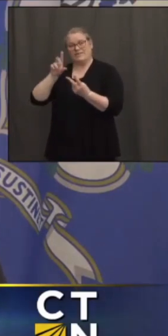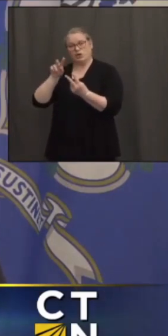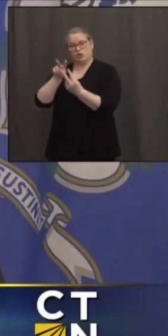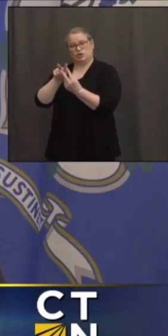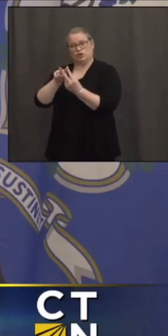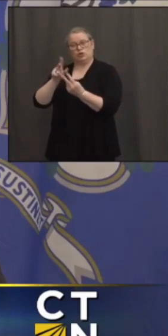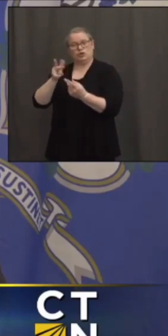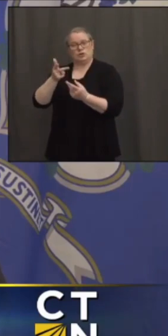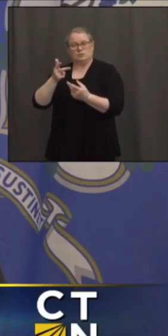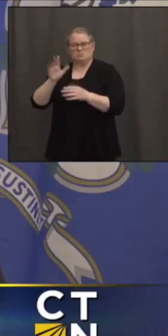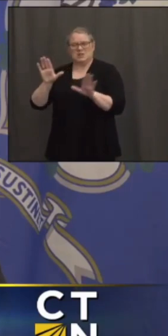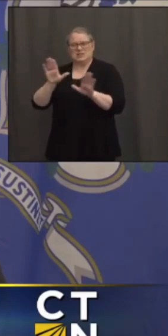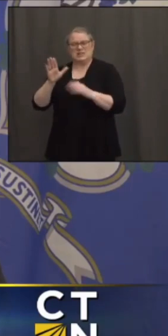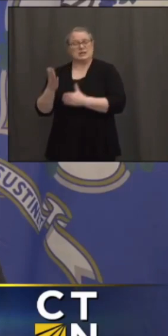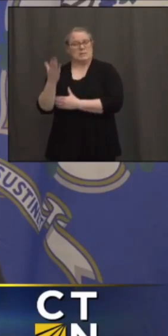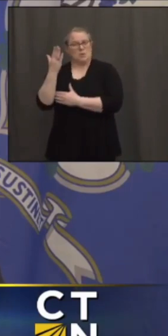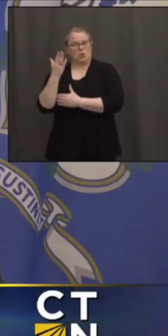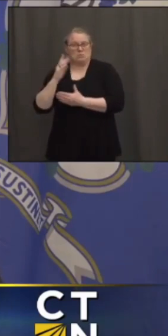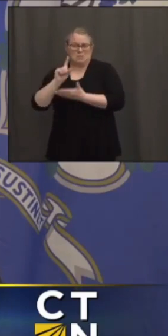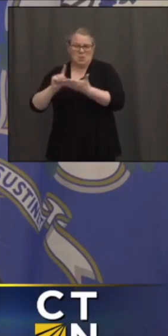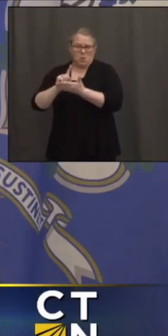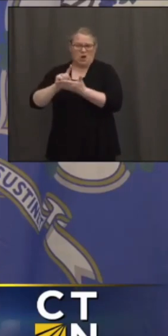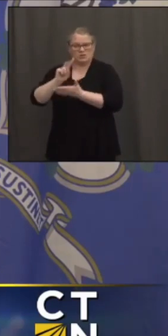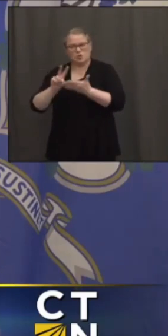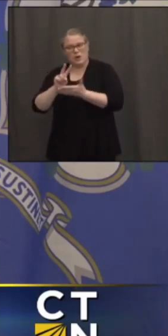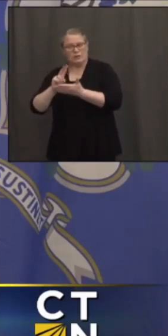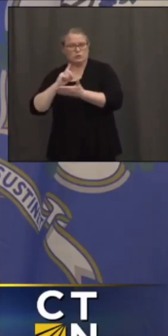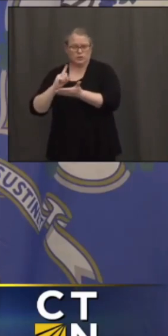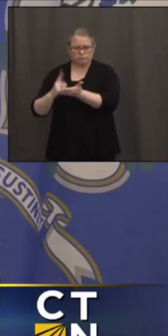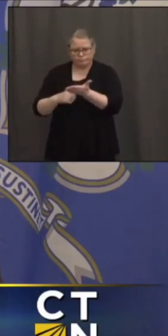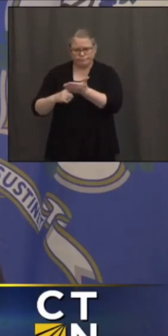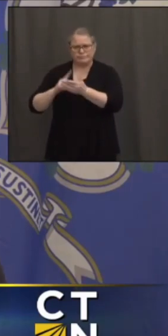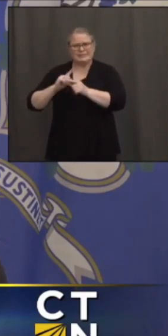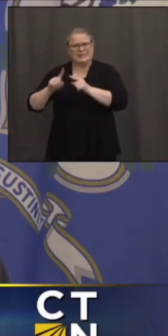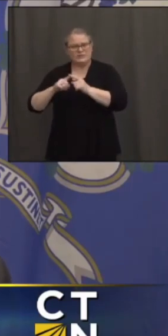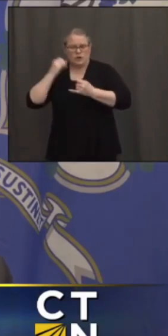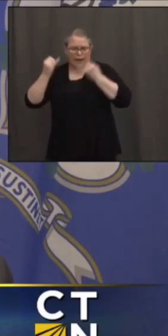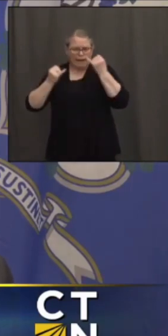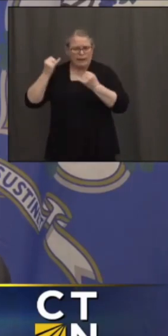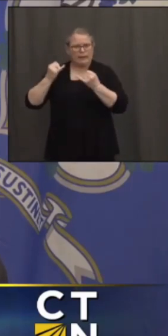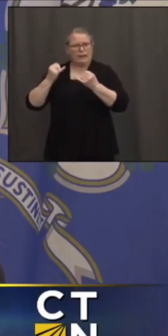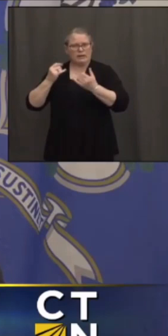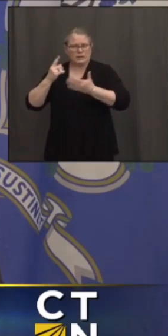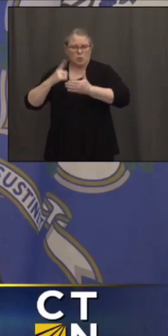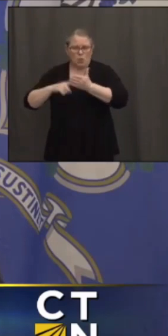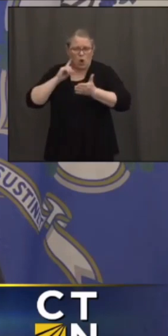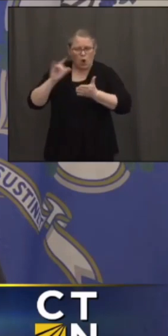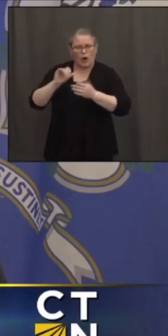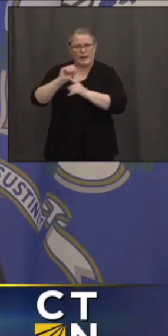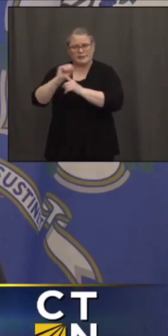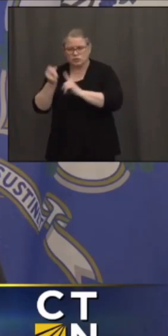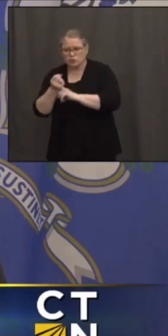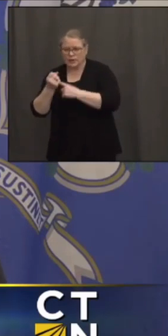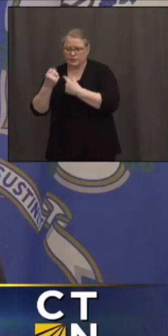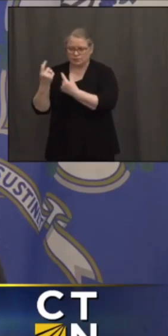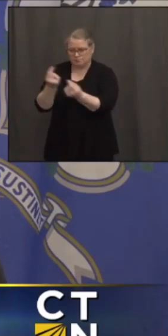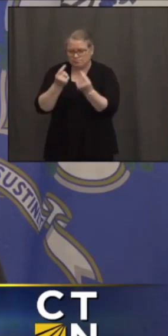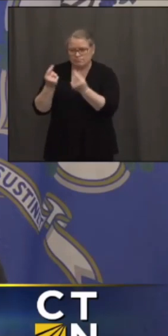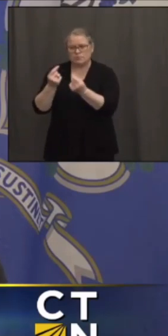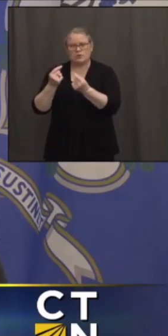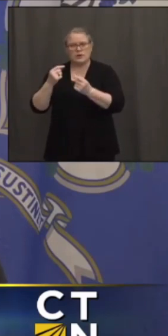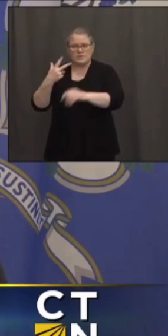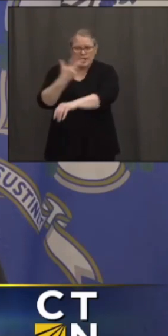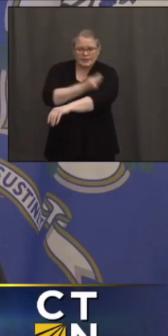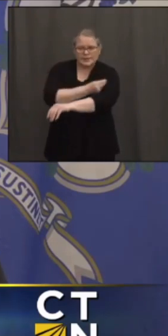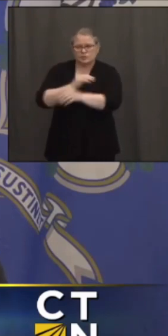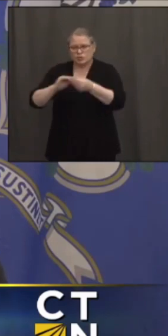hour or two Sunday morning going over all the different iterations, where we were on vaccinations, and where we thought we could open